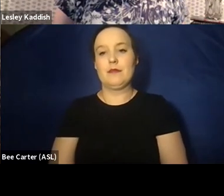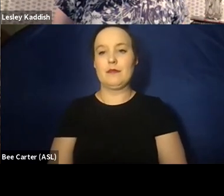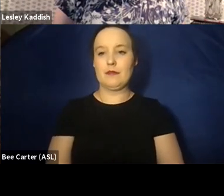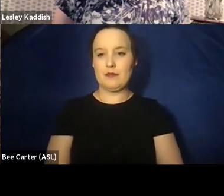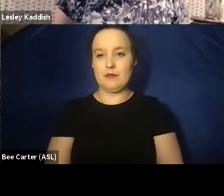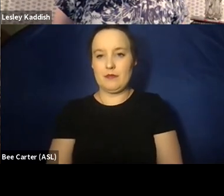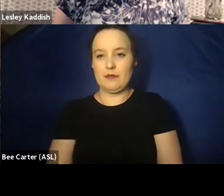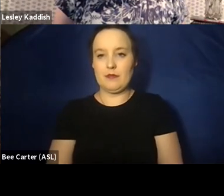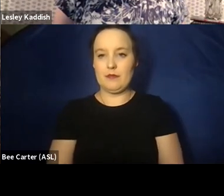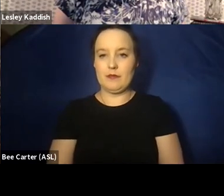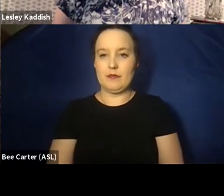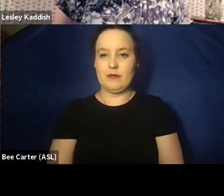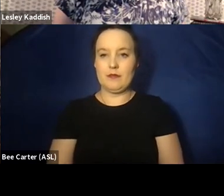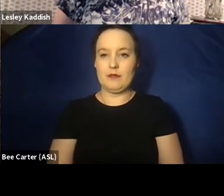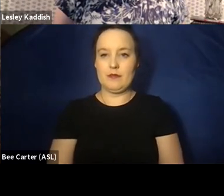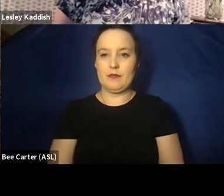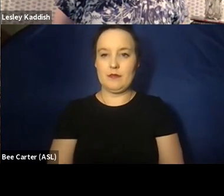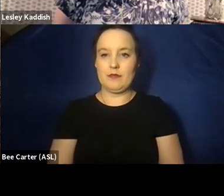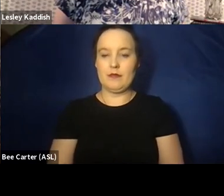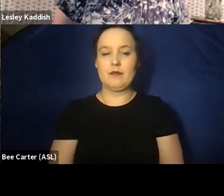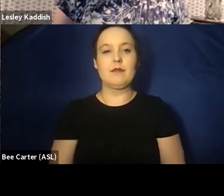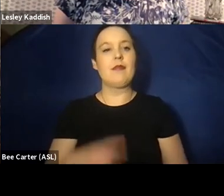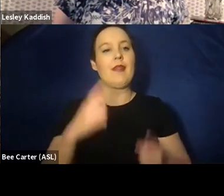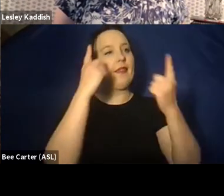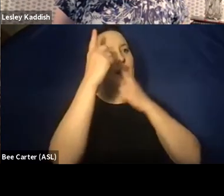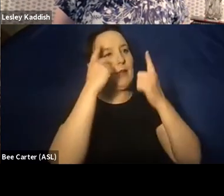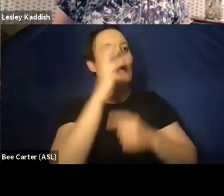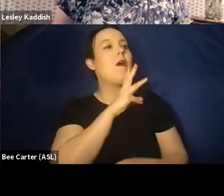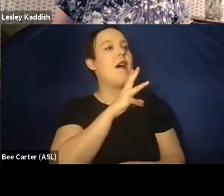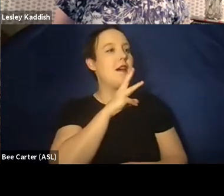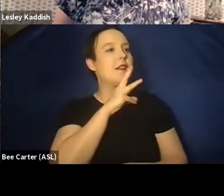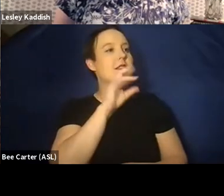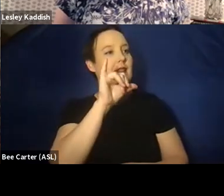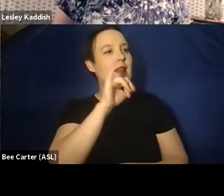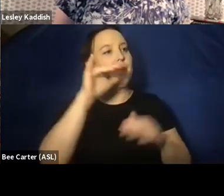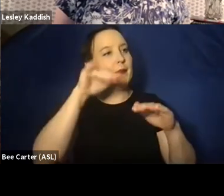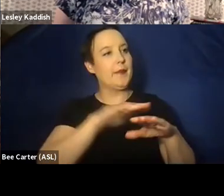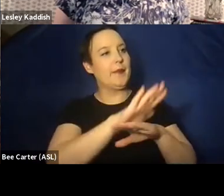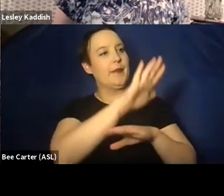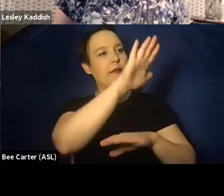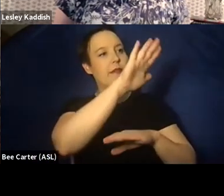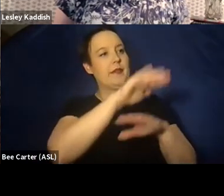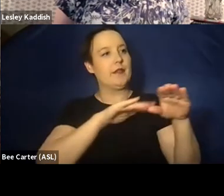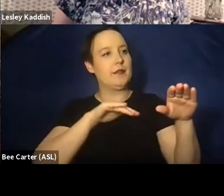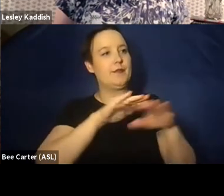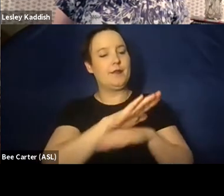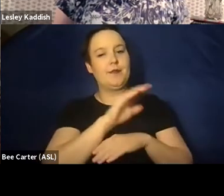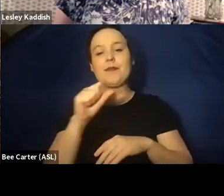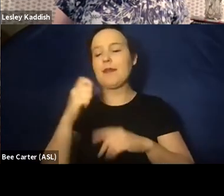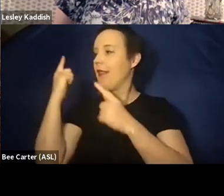To me, I actually think a lot about water when you say things like that, the tides. Yeah, I thought about